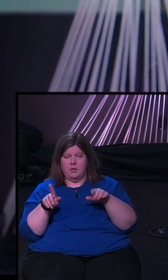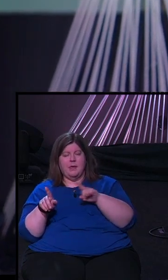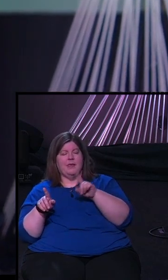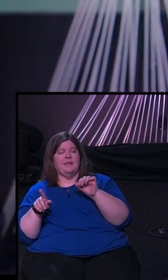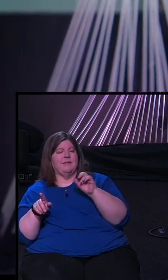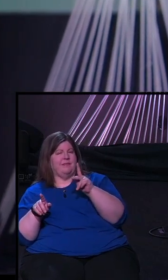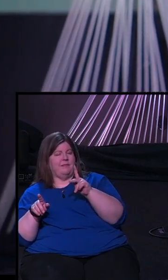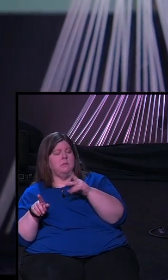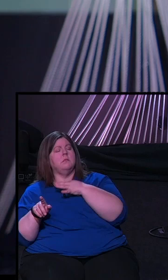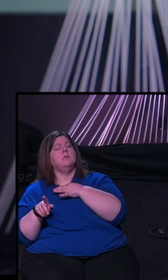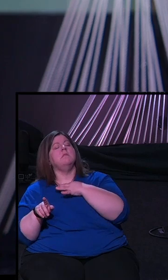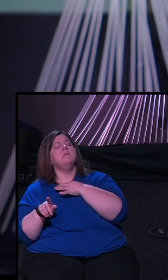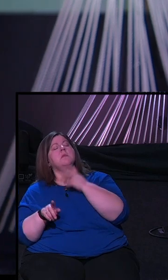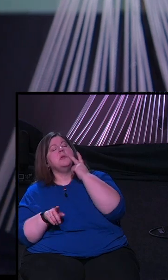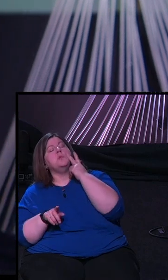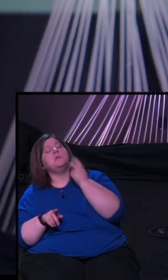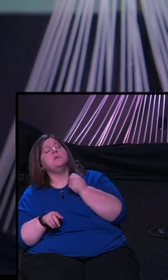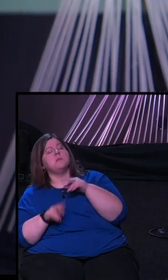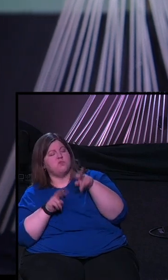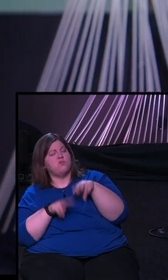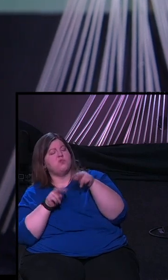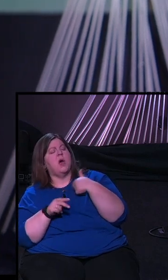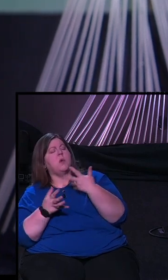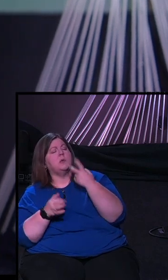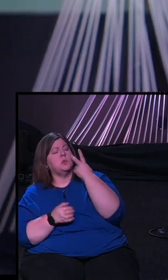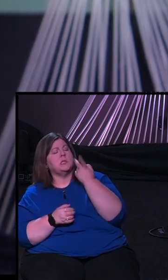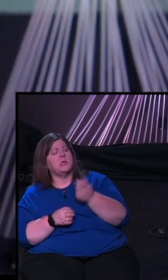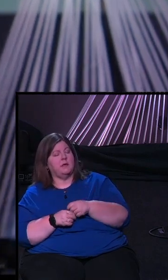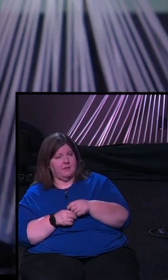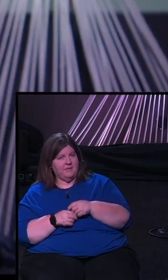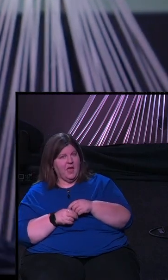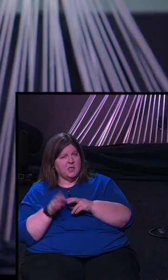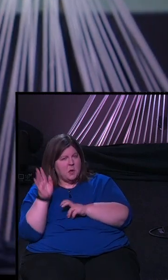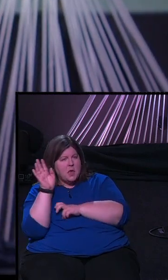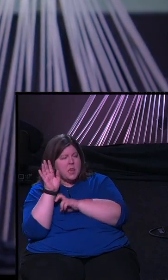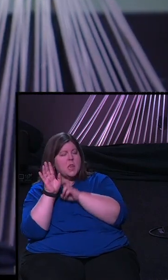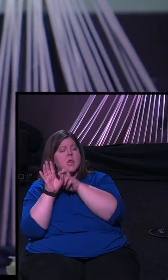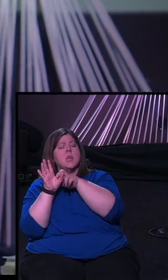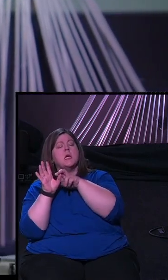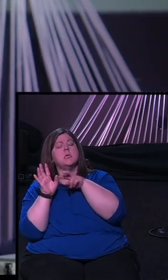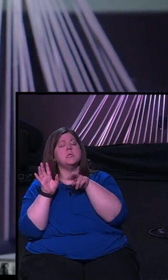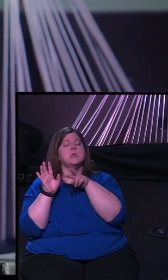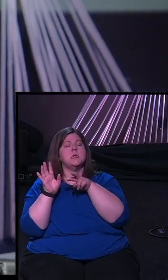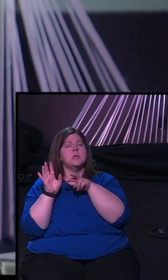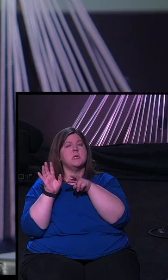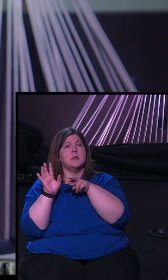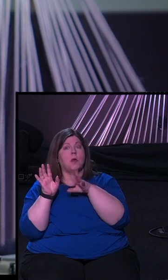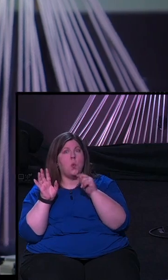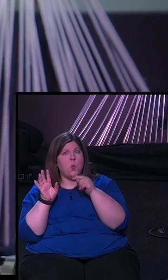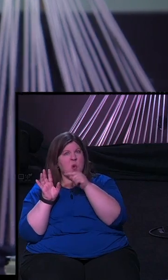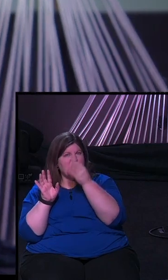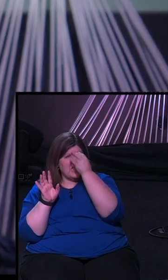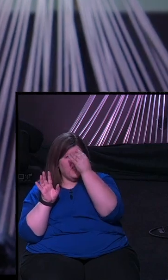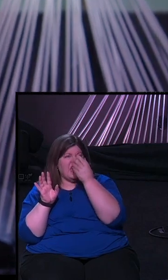him. Wanted to see him for himself. So he moves close. And I can only wonder what's going through his mind. Like, would